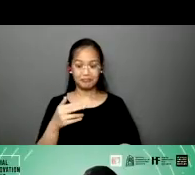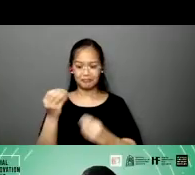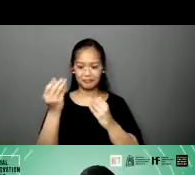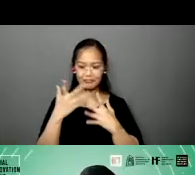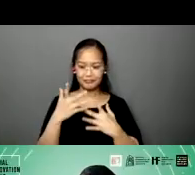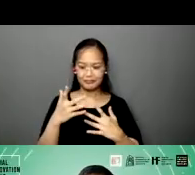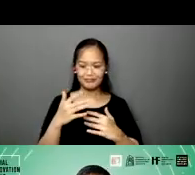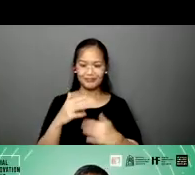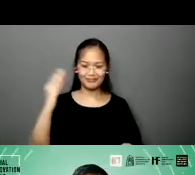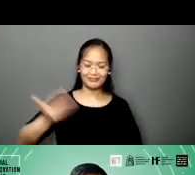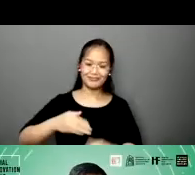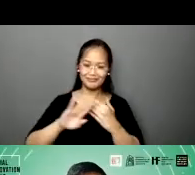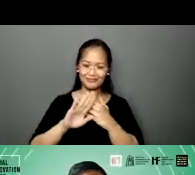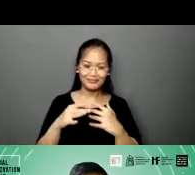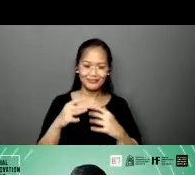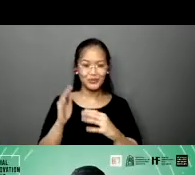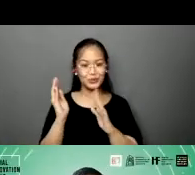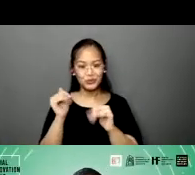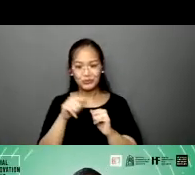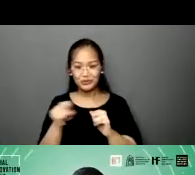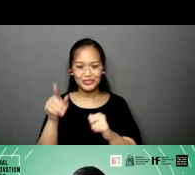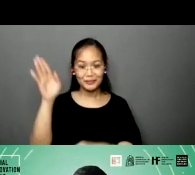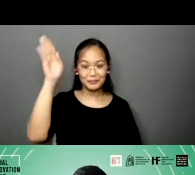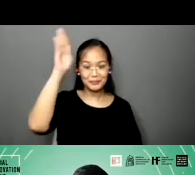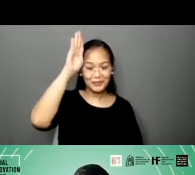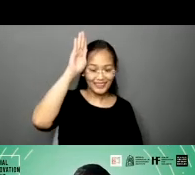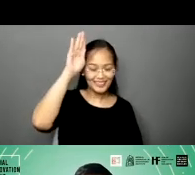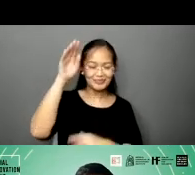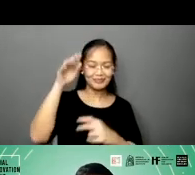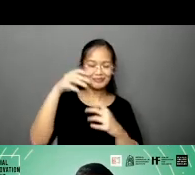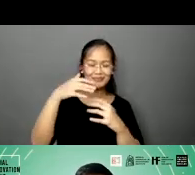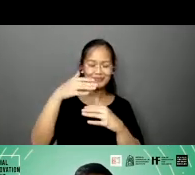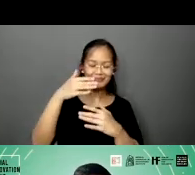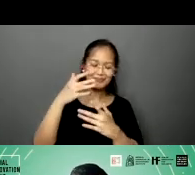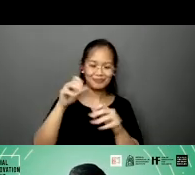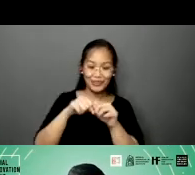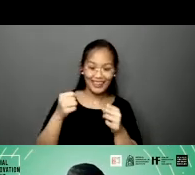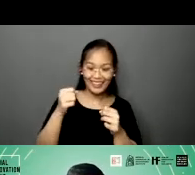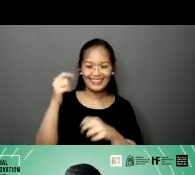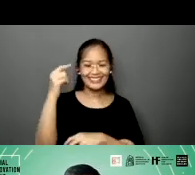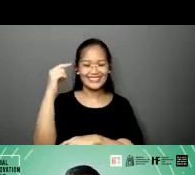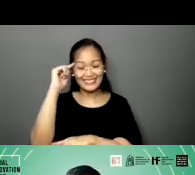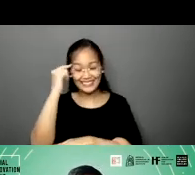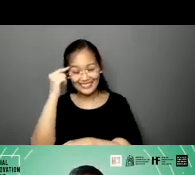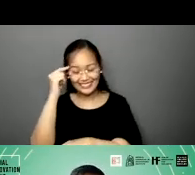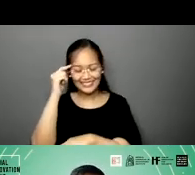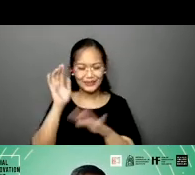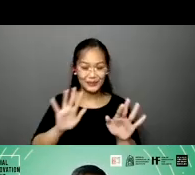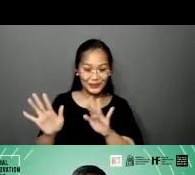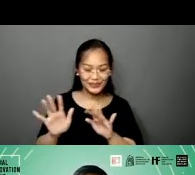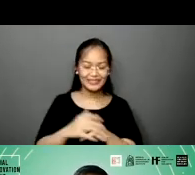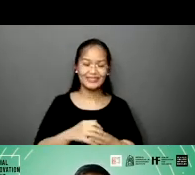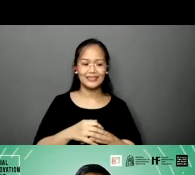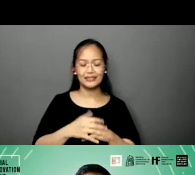So welcome back. Hope you had a good brain break. Now, as I mentioned before we started, that this one will be focusing more